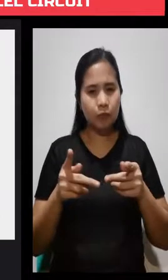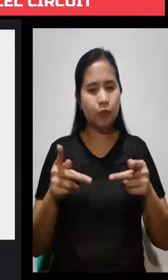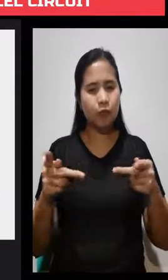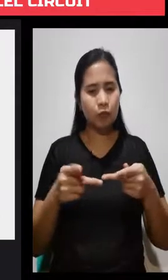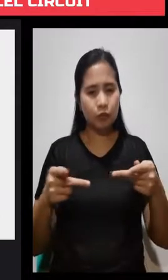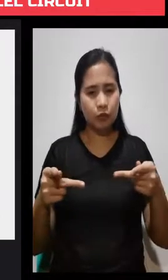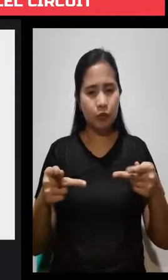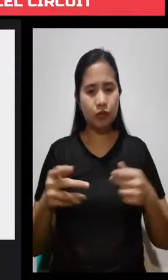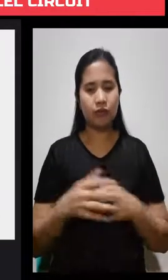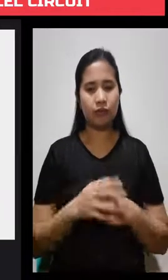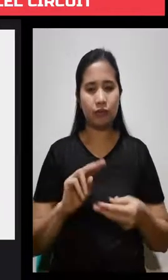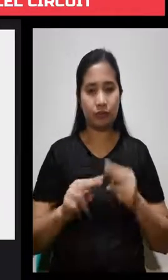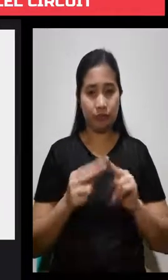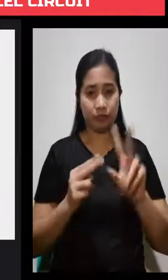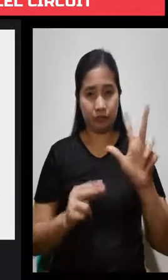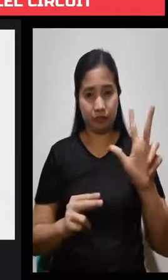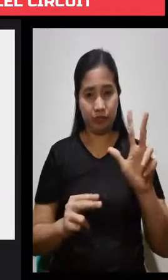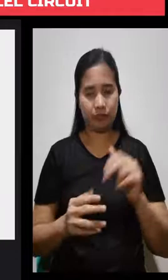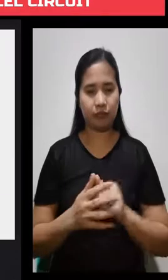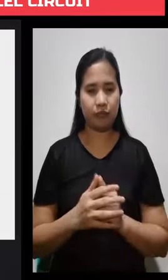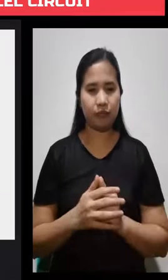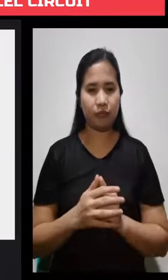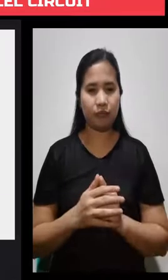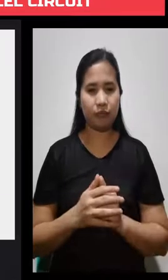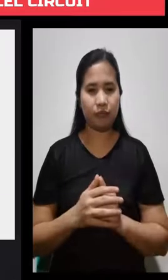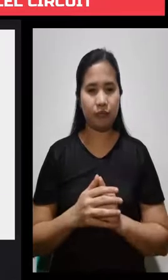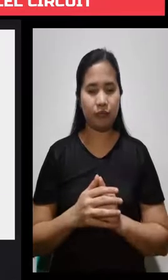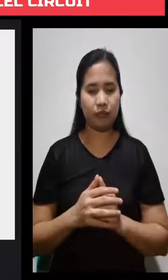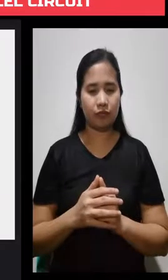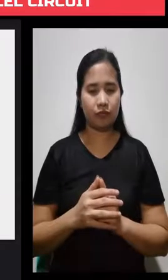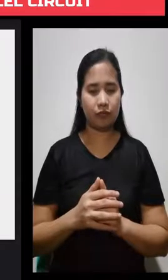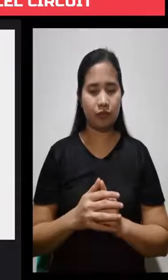Resistance is inversely proportional to the